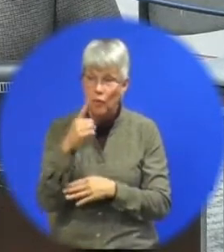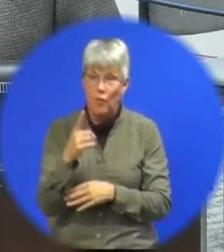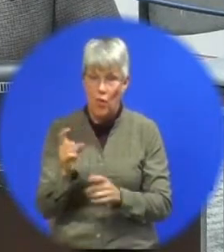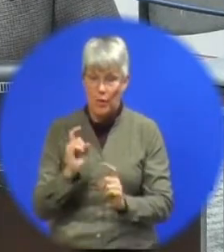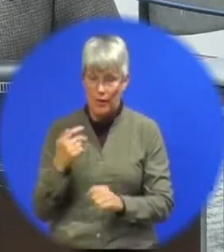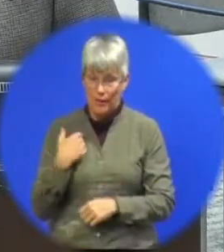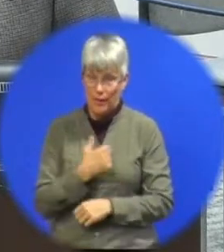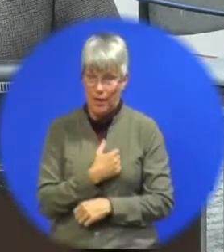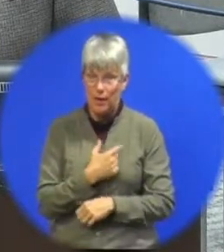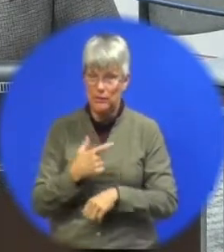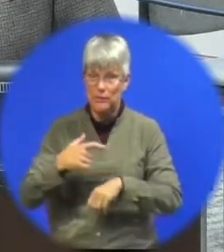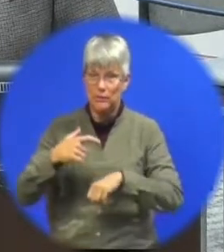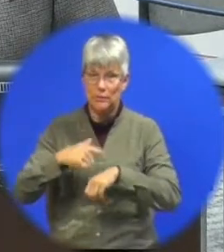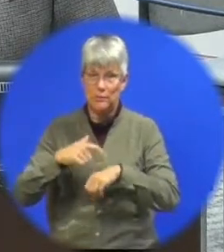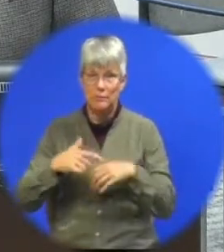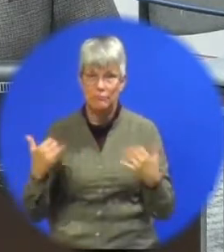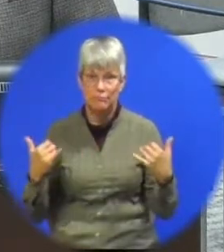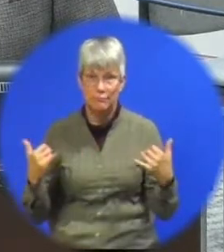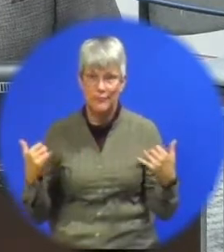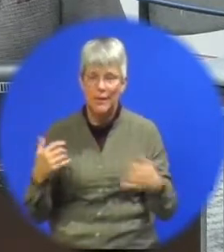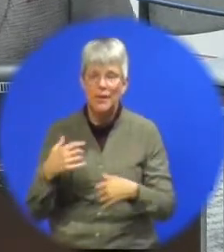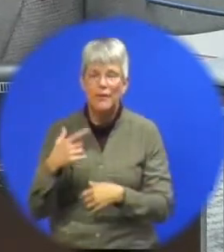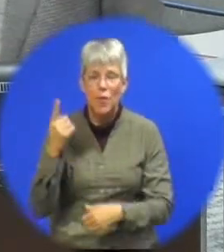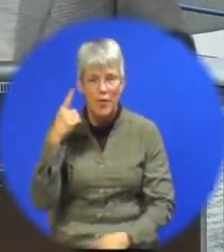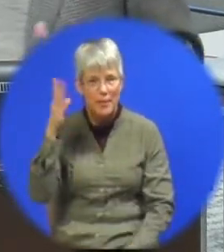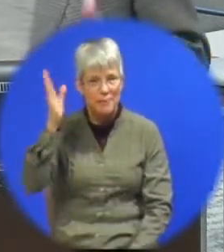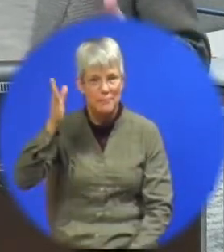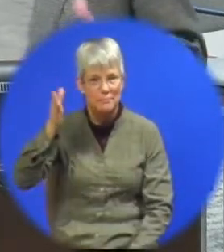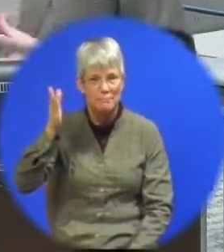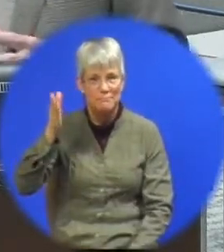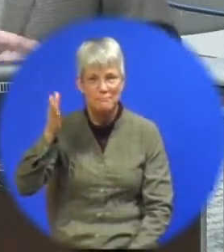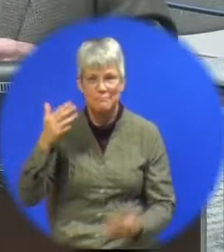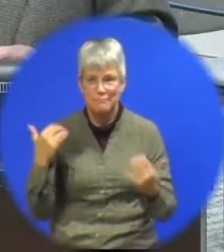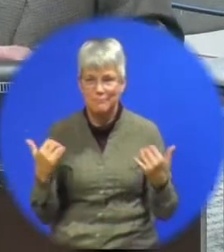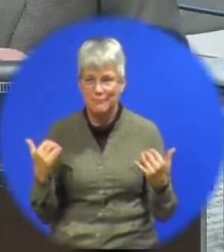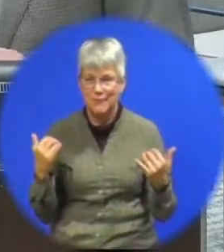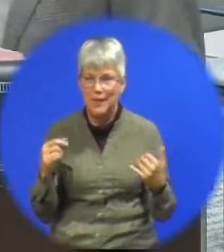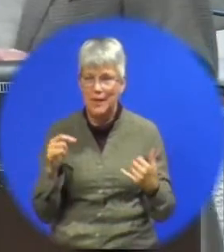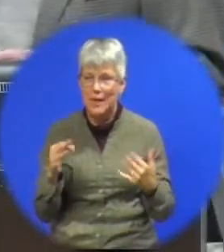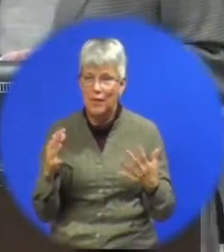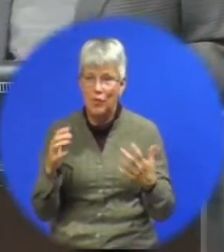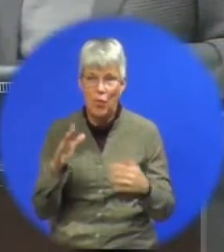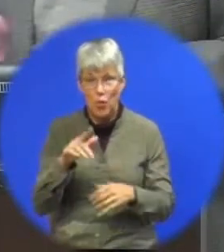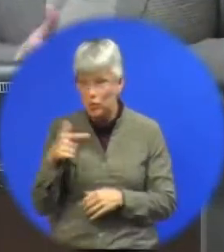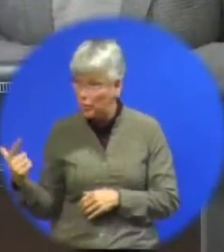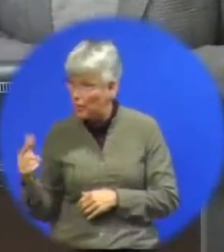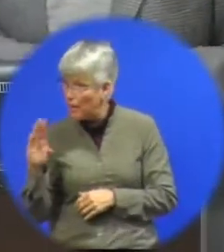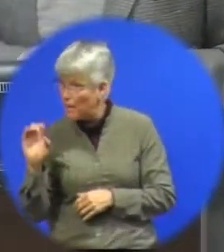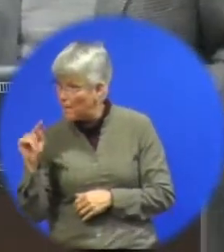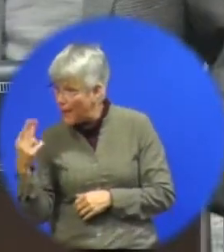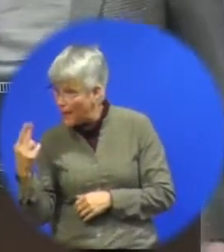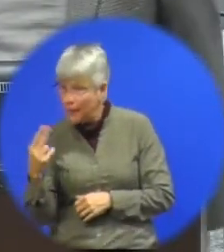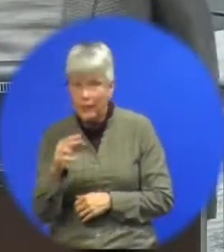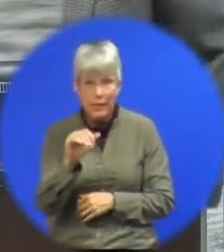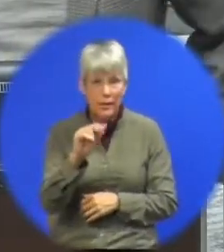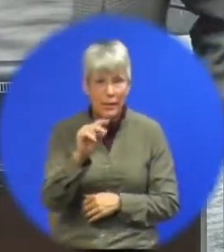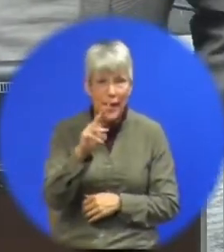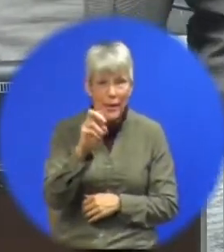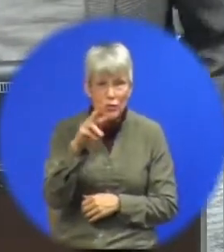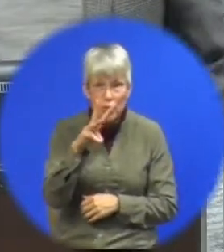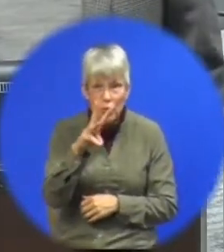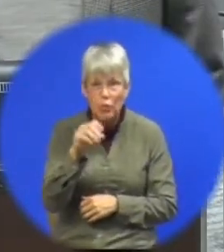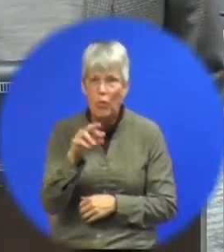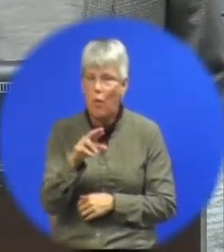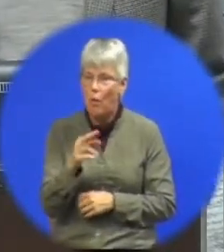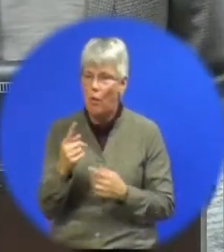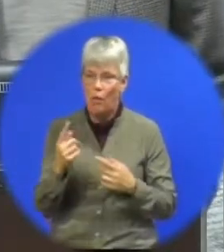to make this presentation, and if you want to hear from Beth or Andrew or questions for any of